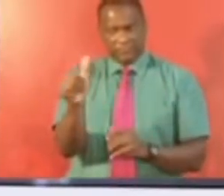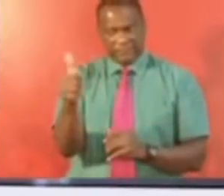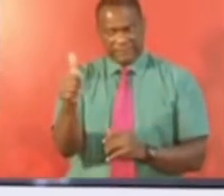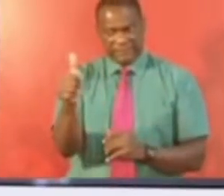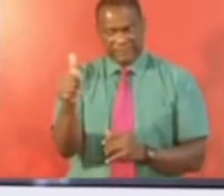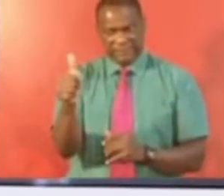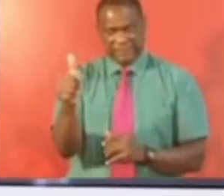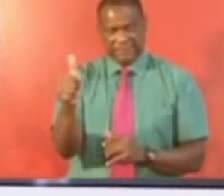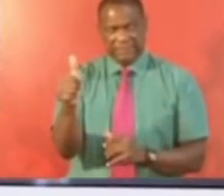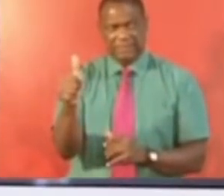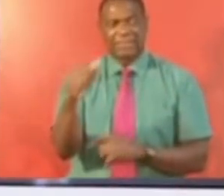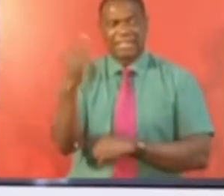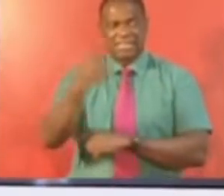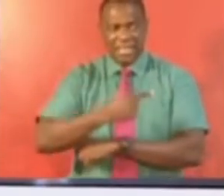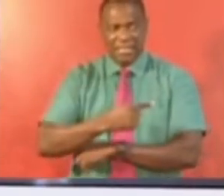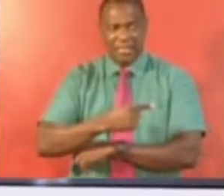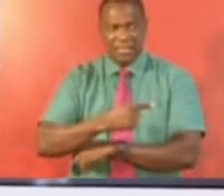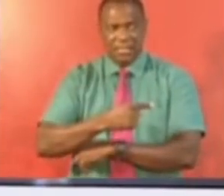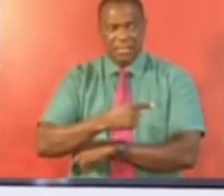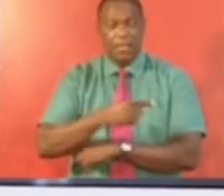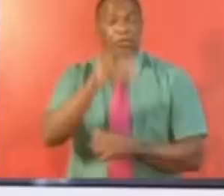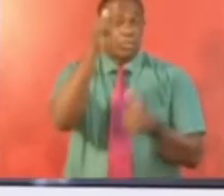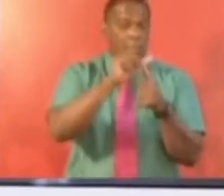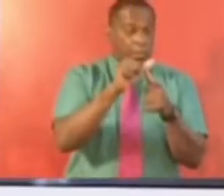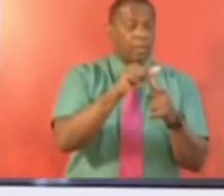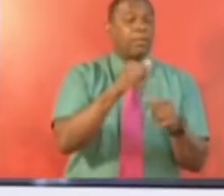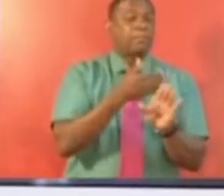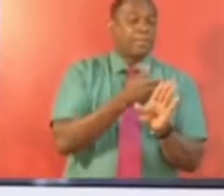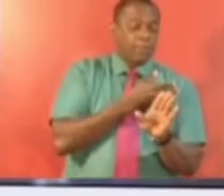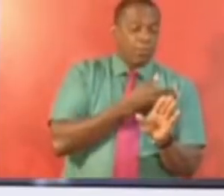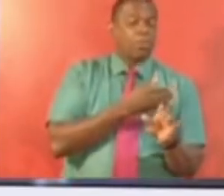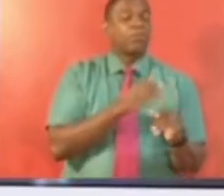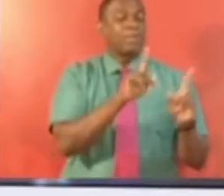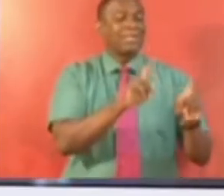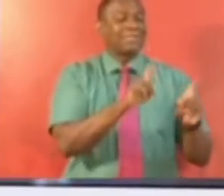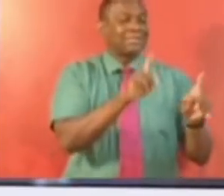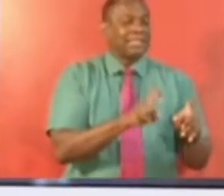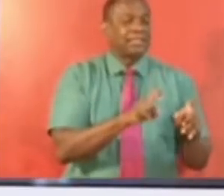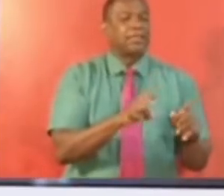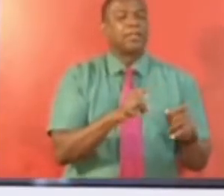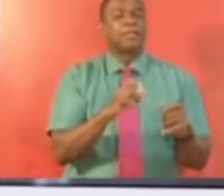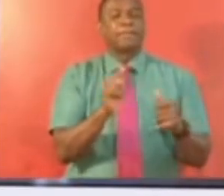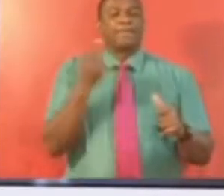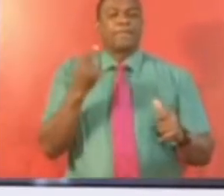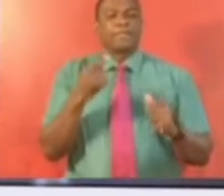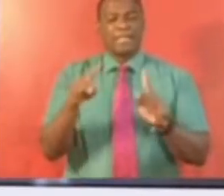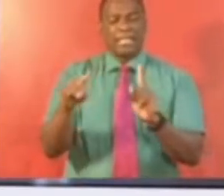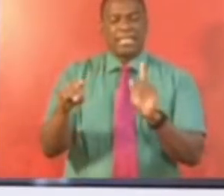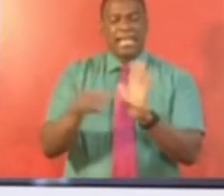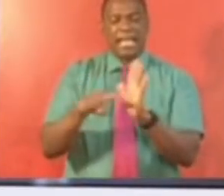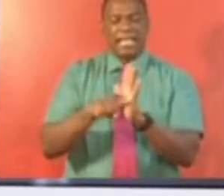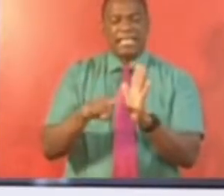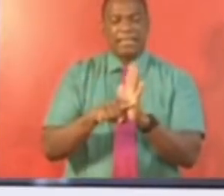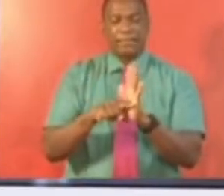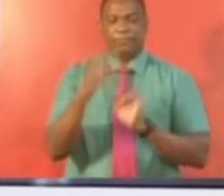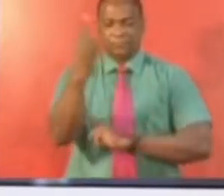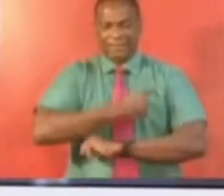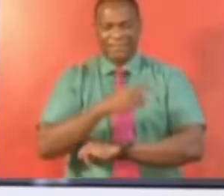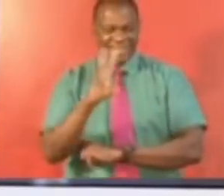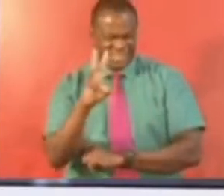individuals, they usually got their first negative at day 6, asymptomatic. So we have added that additional 7 days. We have taken